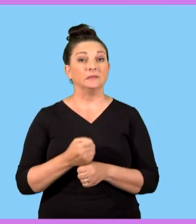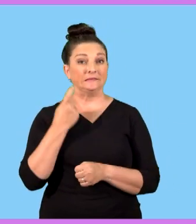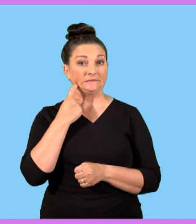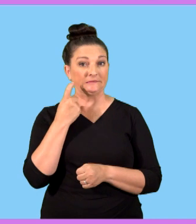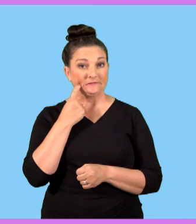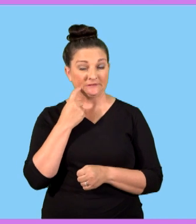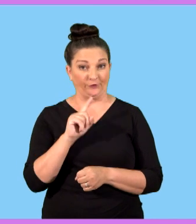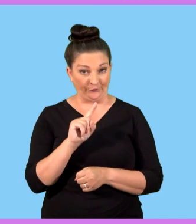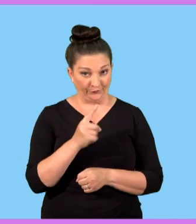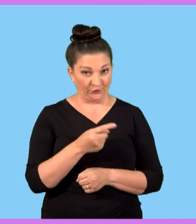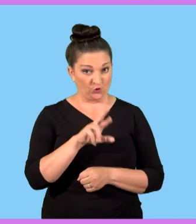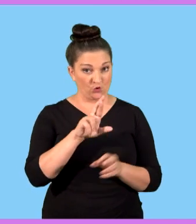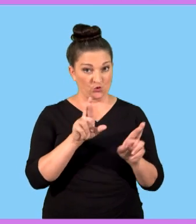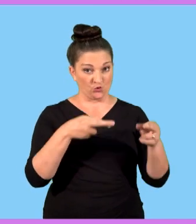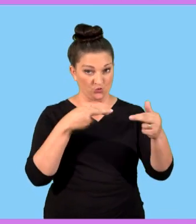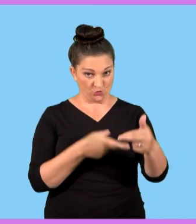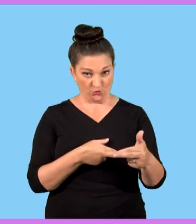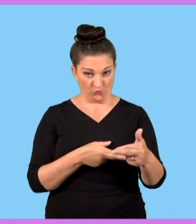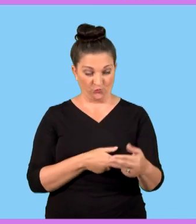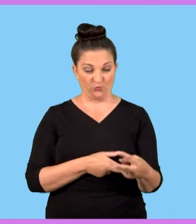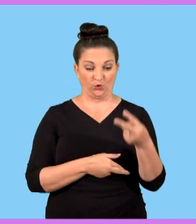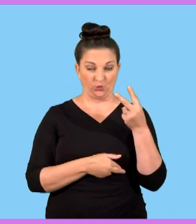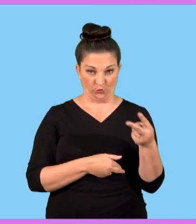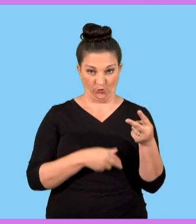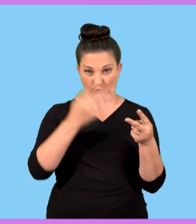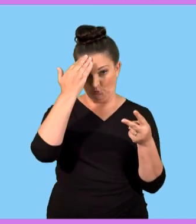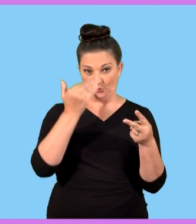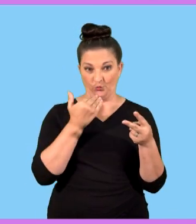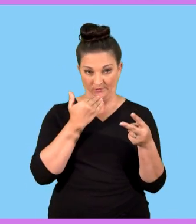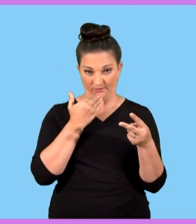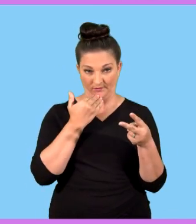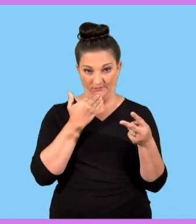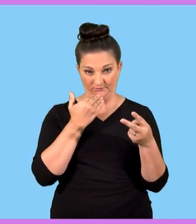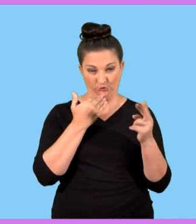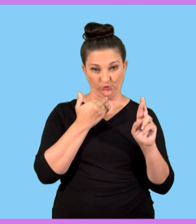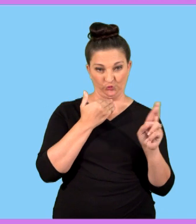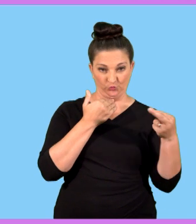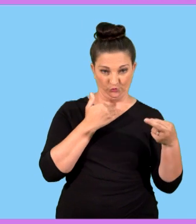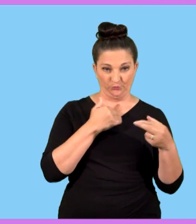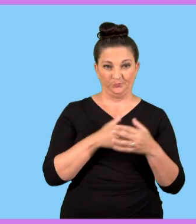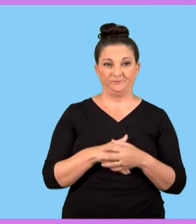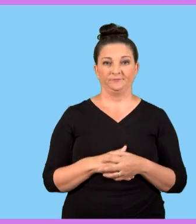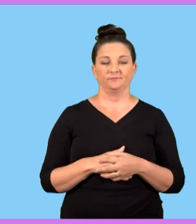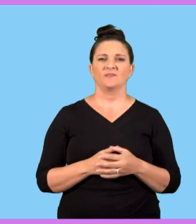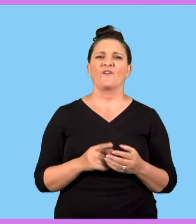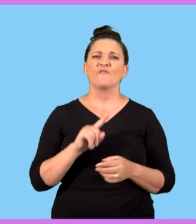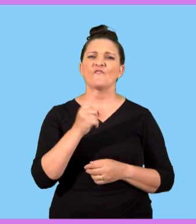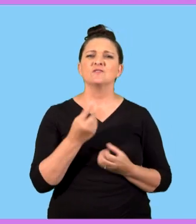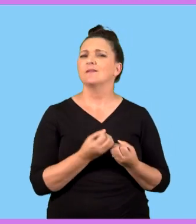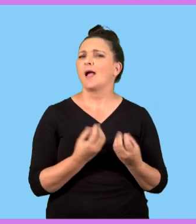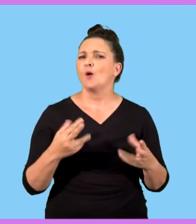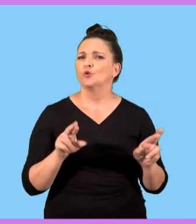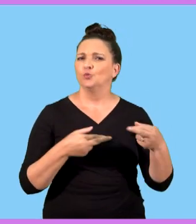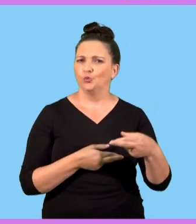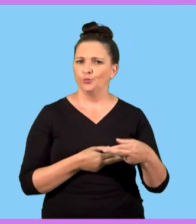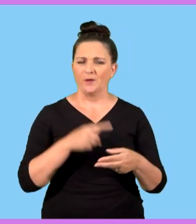to make it easy. It should be rooms is to windows. Okay, now let's quickly count the amount of